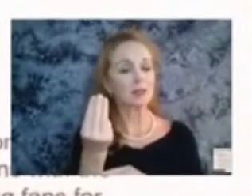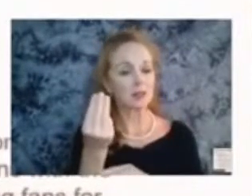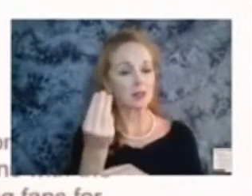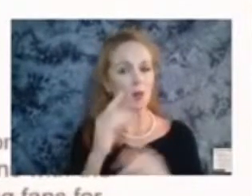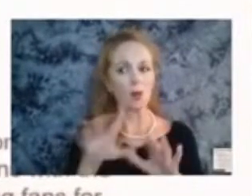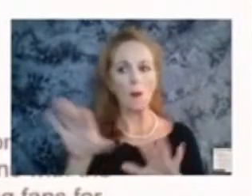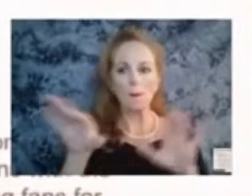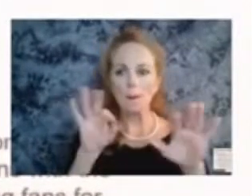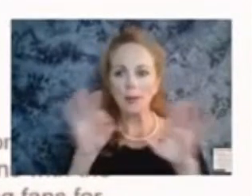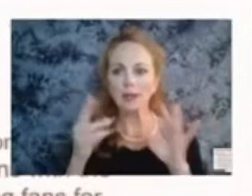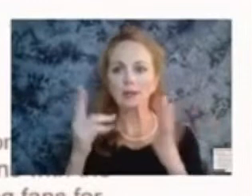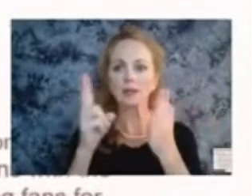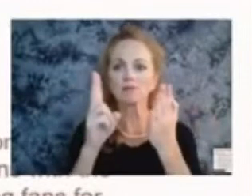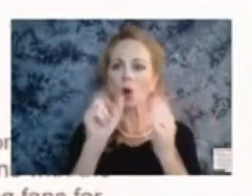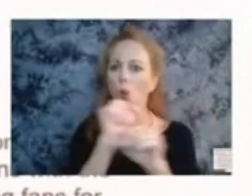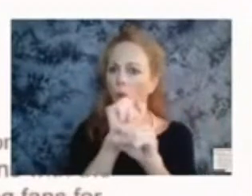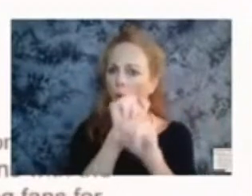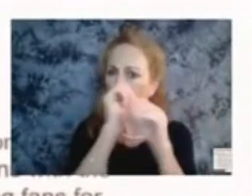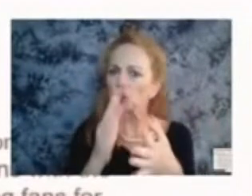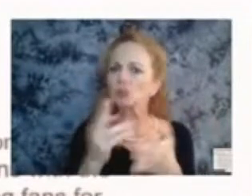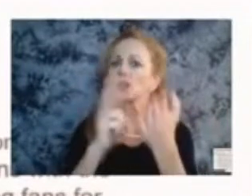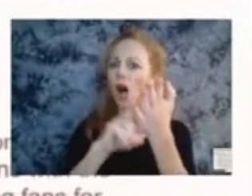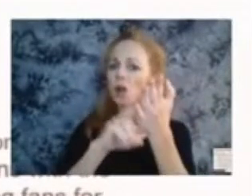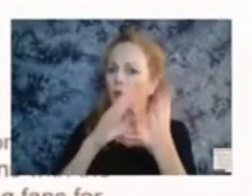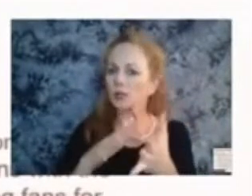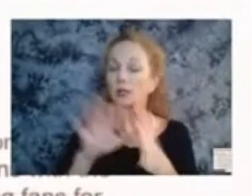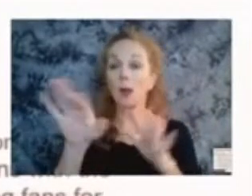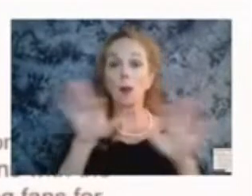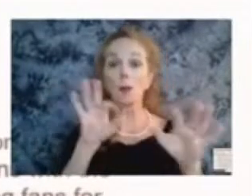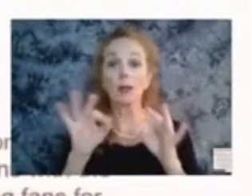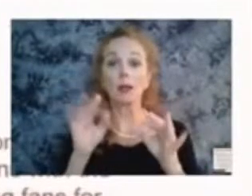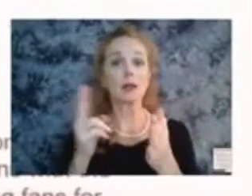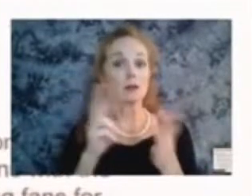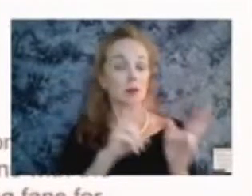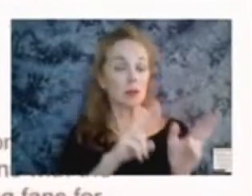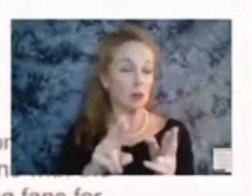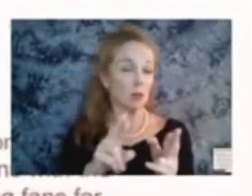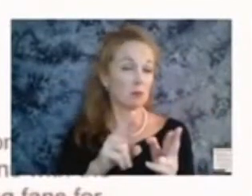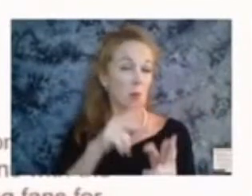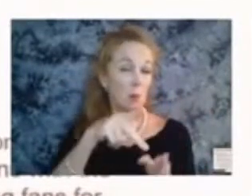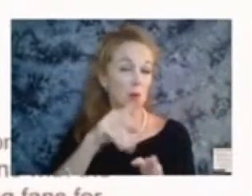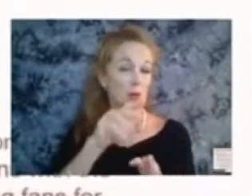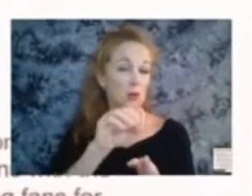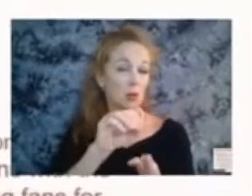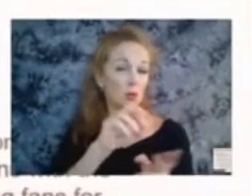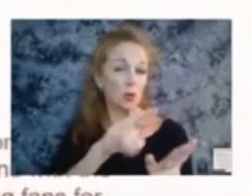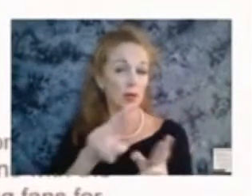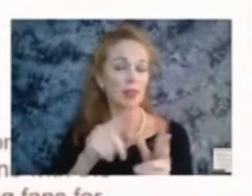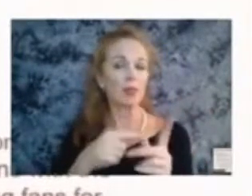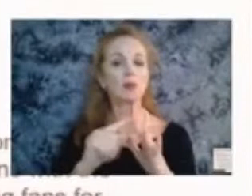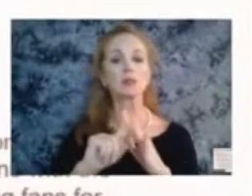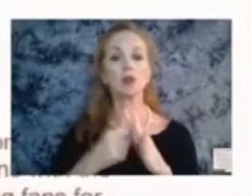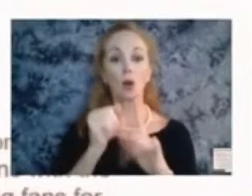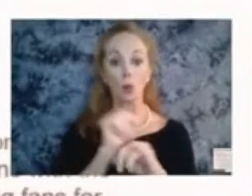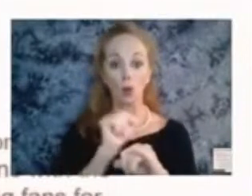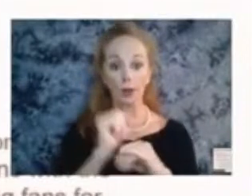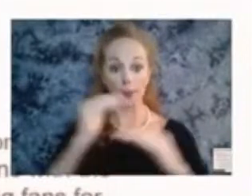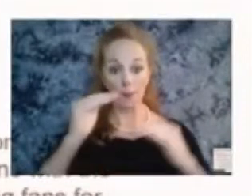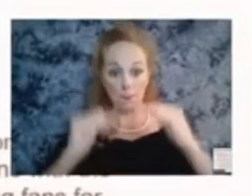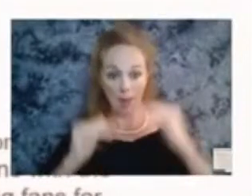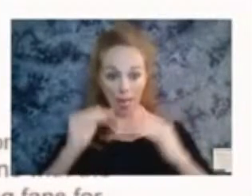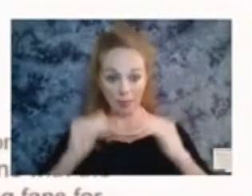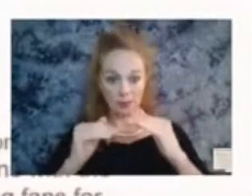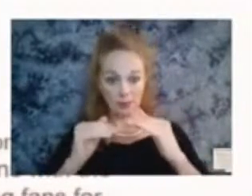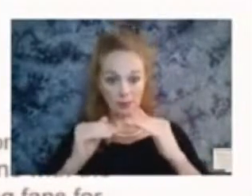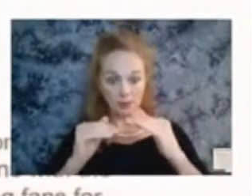select contractors. We will get the contracts ready, get the purchase order ready, and then we will begin work in the balance of those